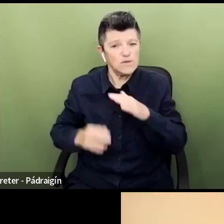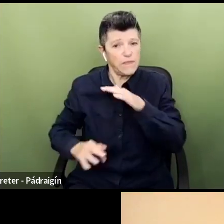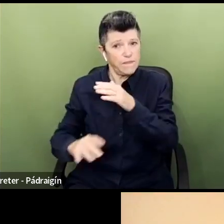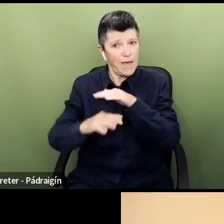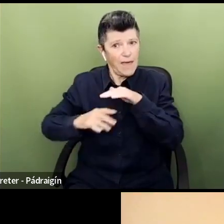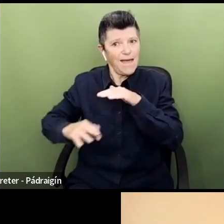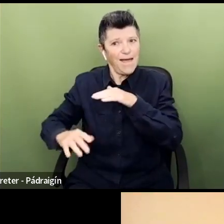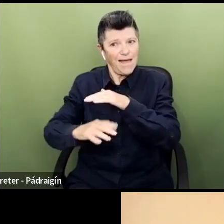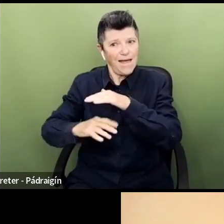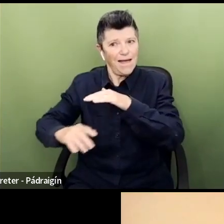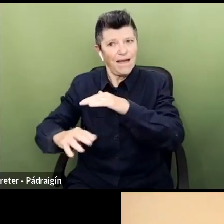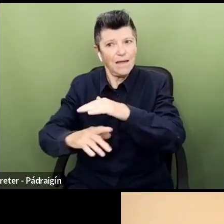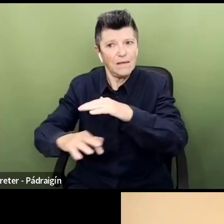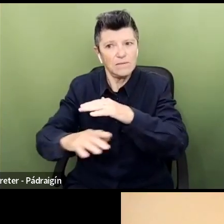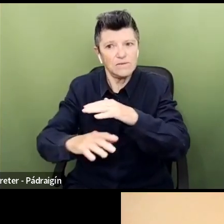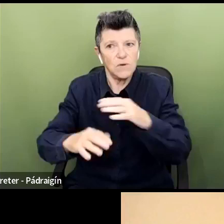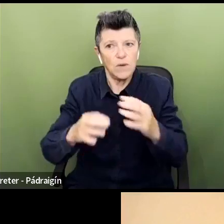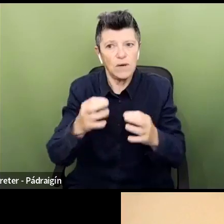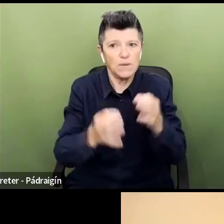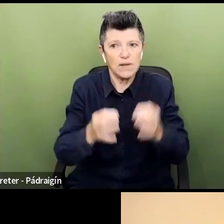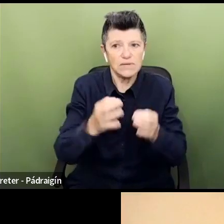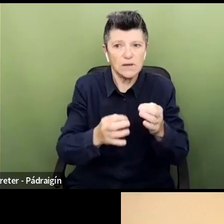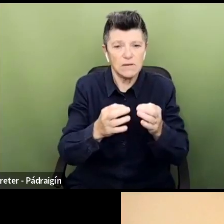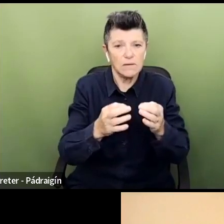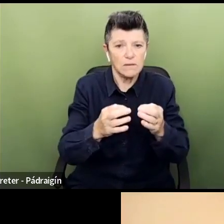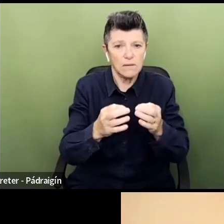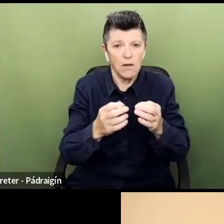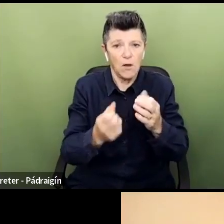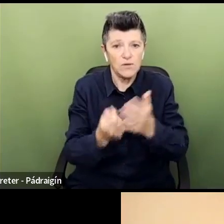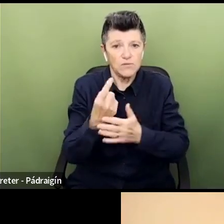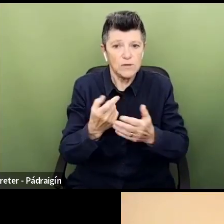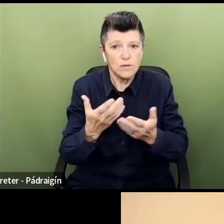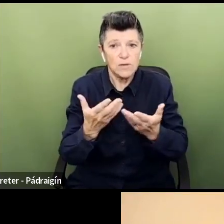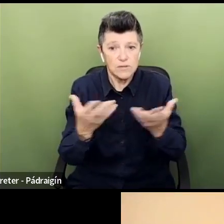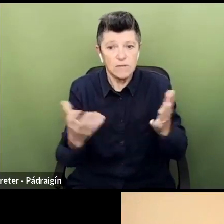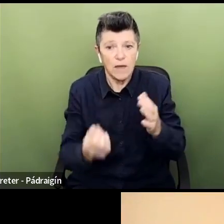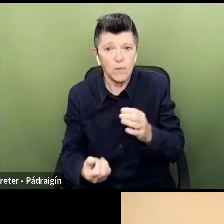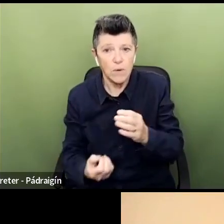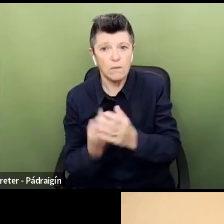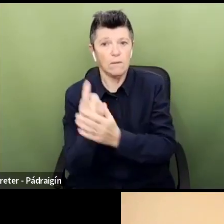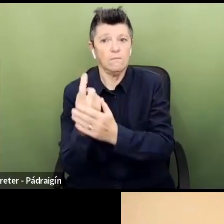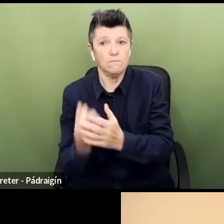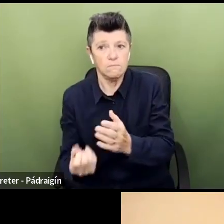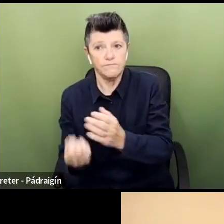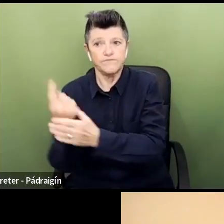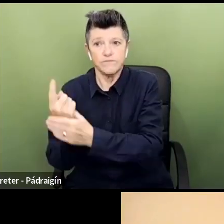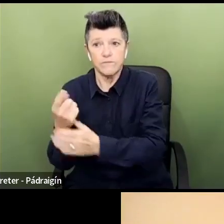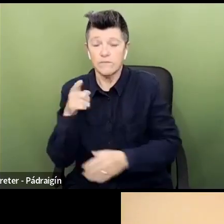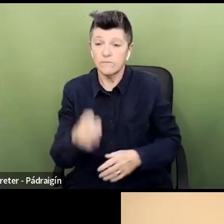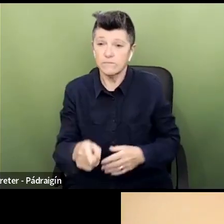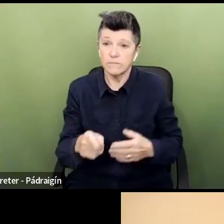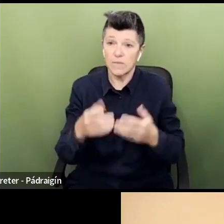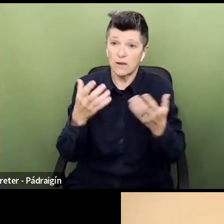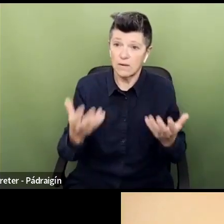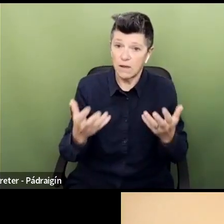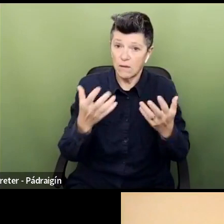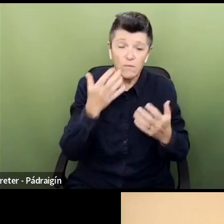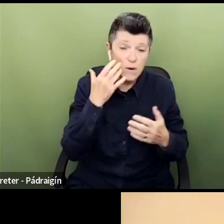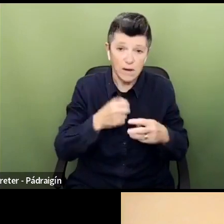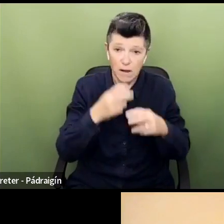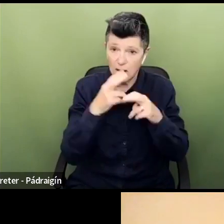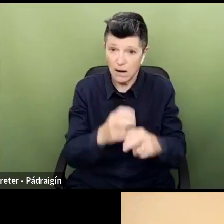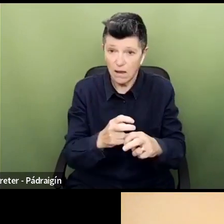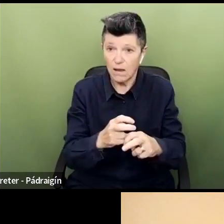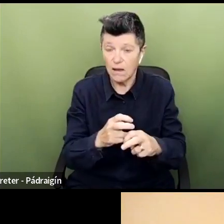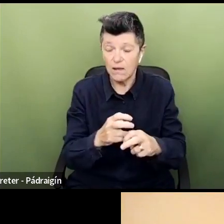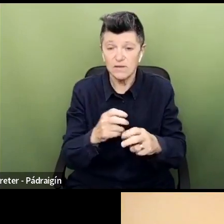openings happen, these groups come to the surface. And even now in Russia, I analyzed protest and civil society over the last